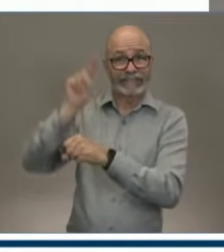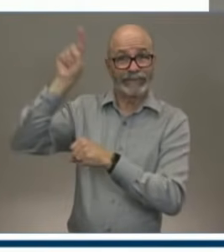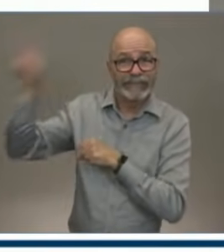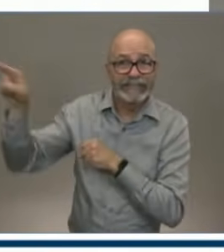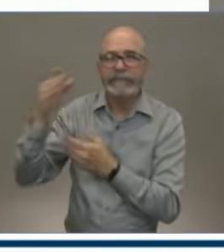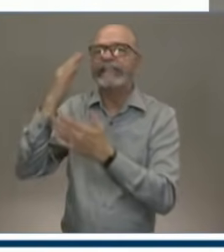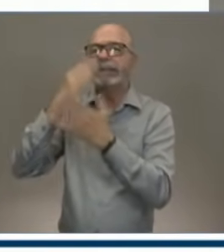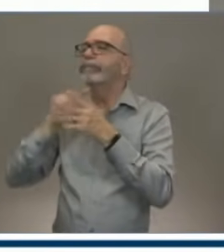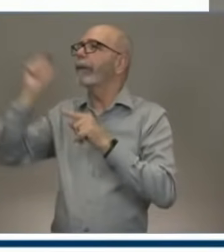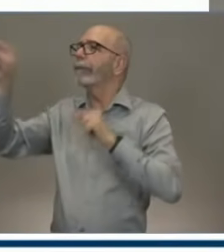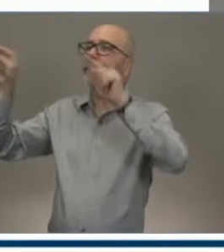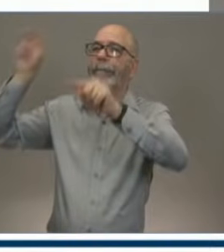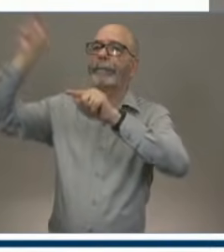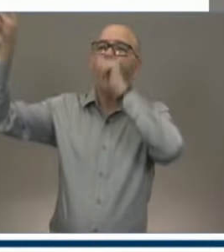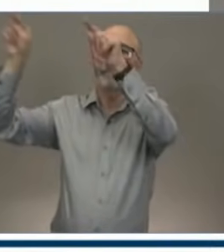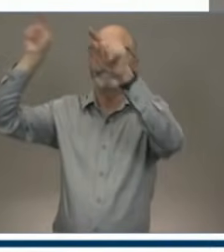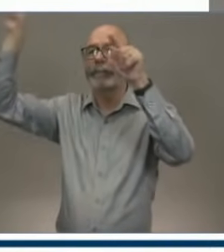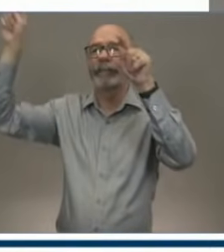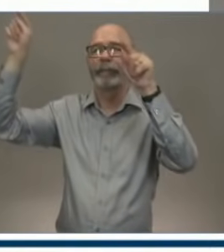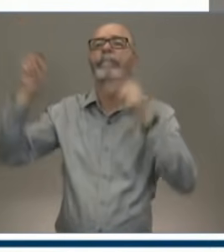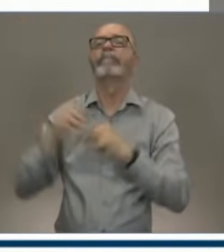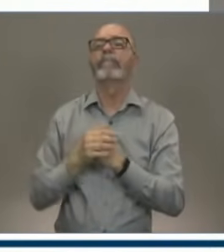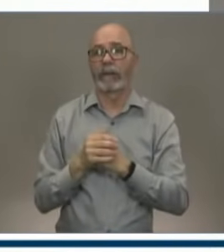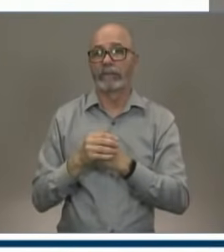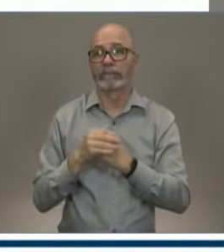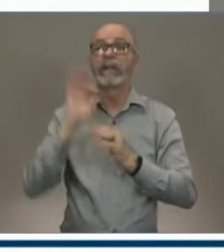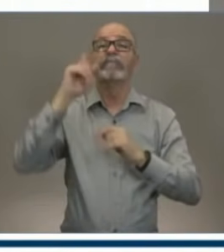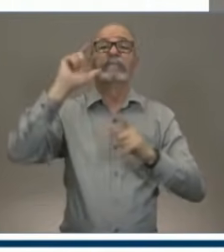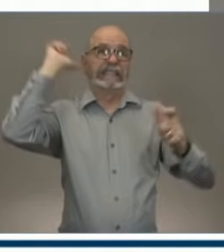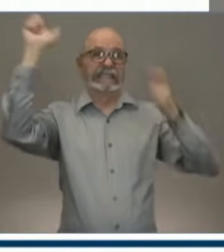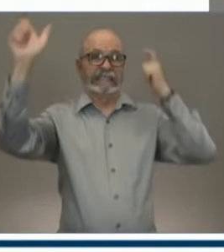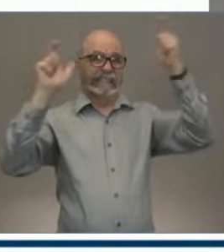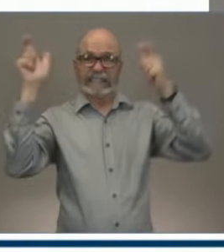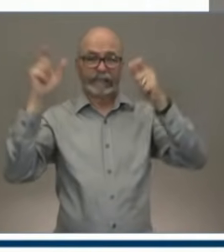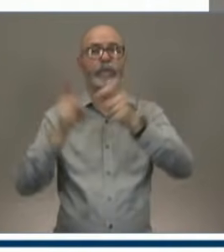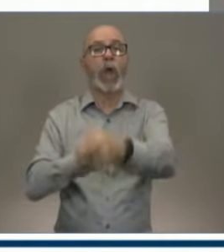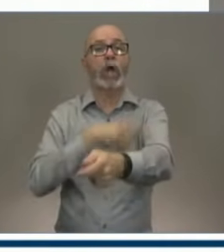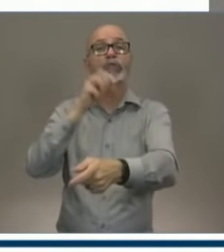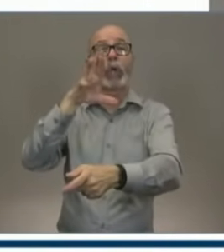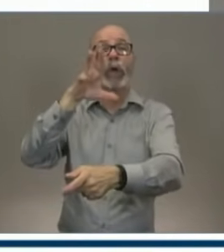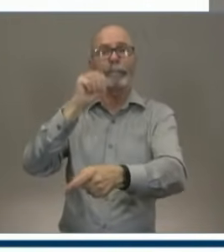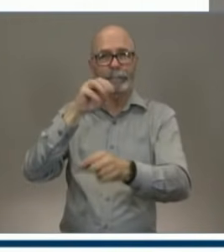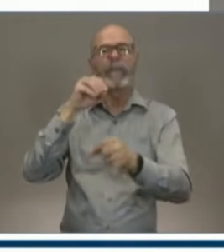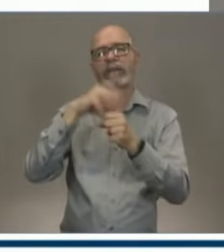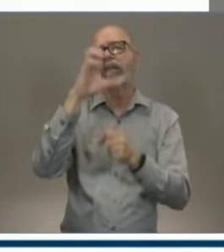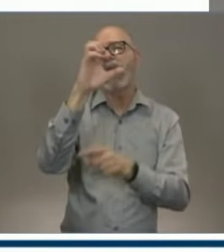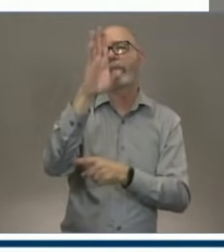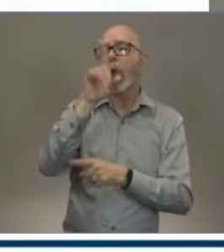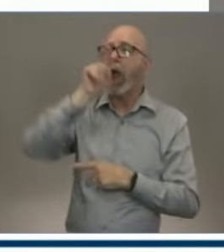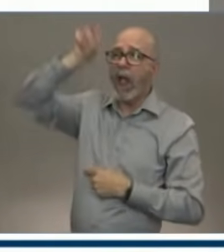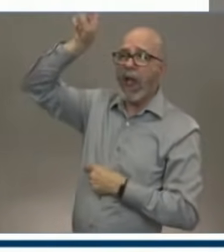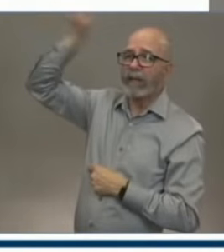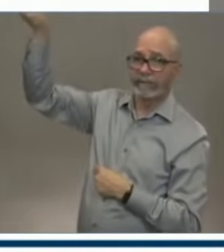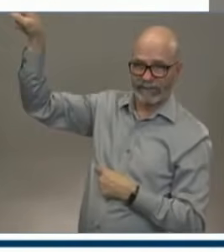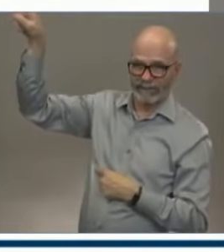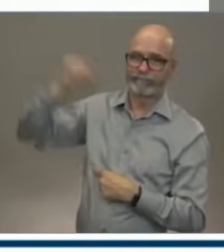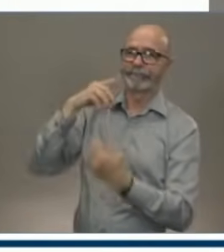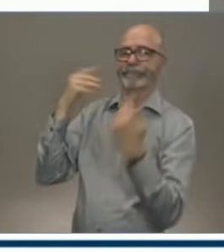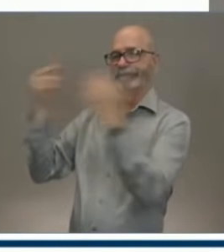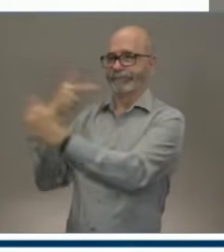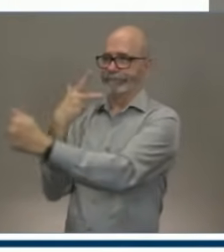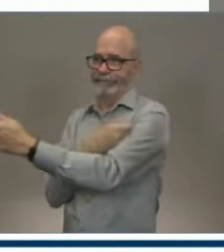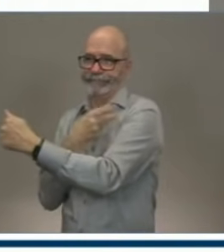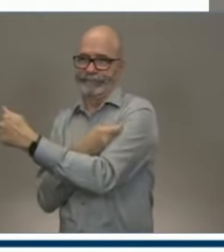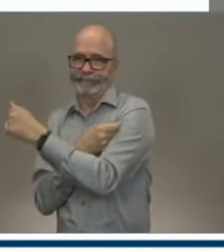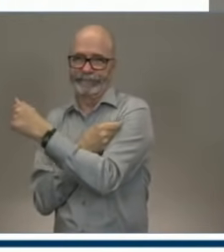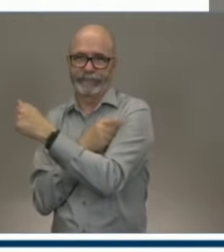Guest Home, who are the 2 of the largest long-term care facilities in Cape Breton, will start immunizing staff, residents, and designated